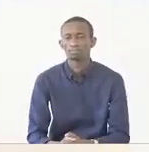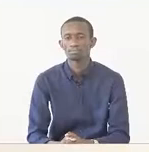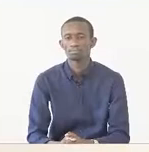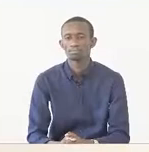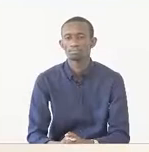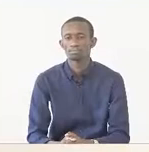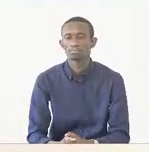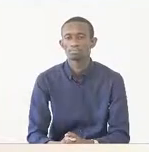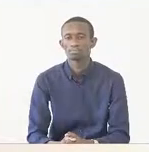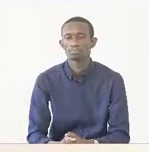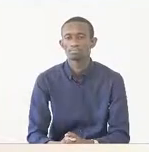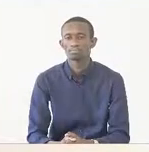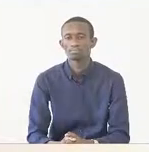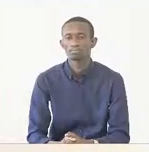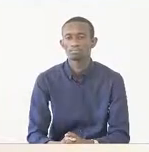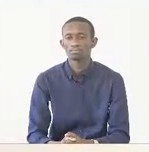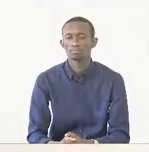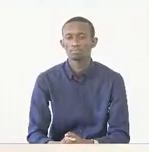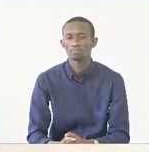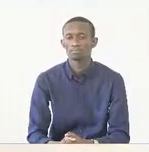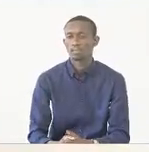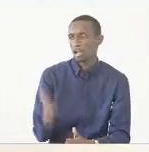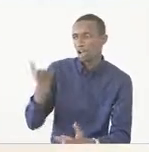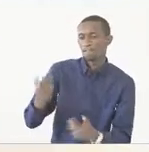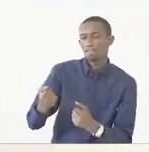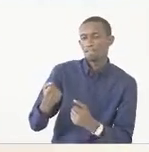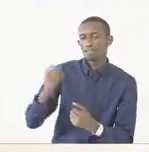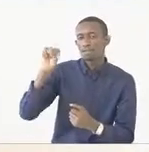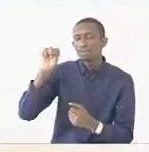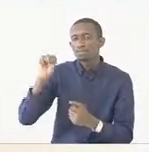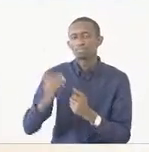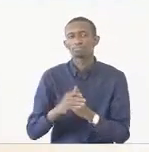and after is going to be, here we have m